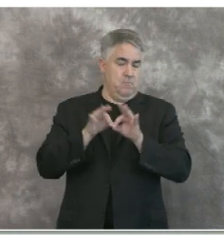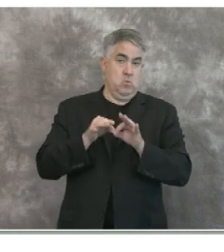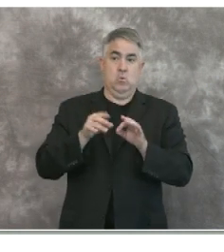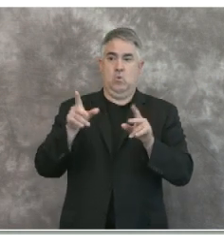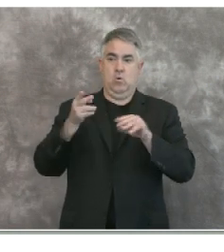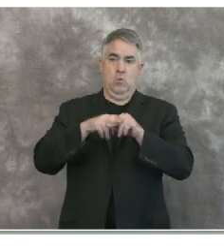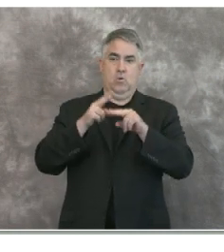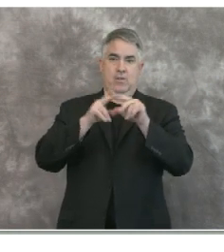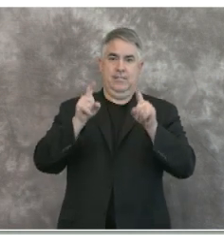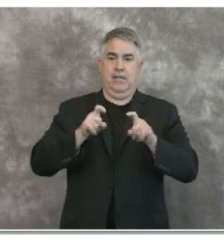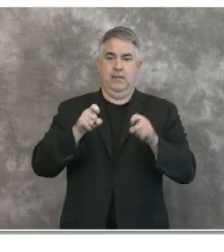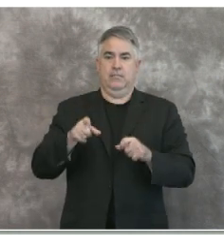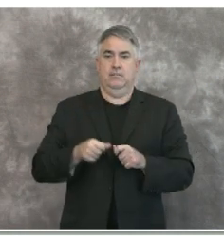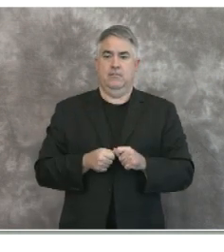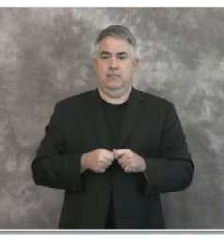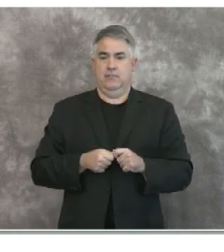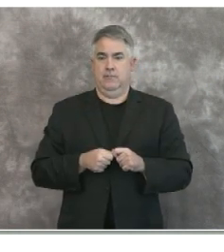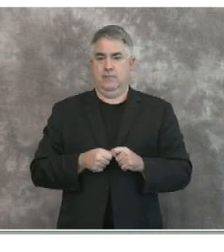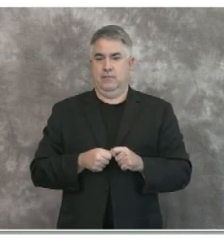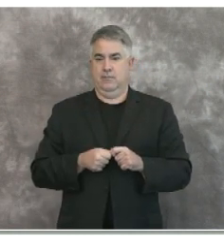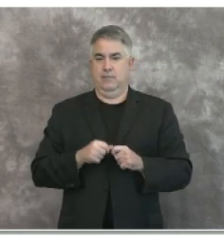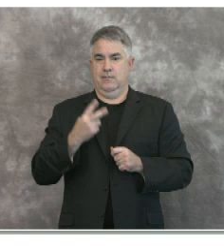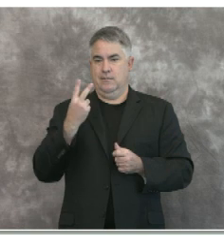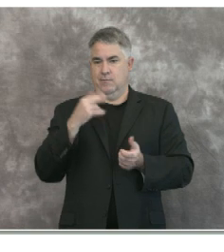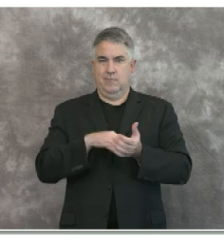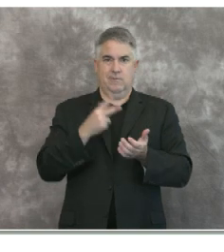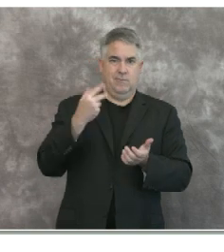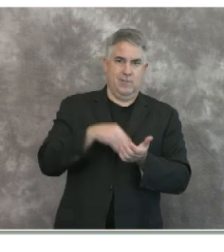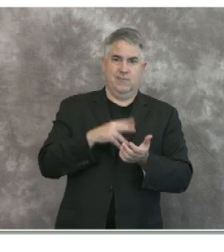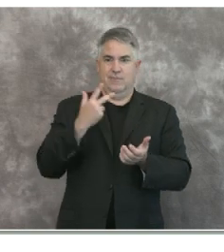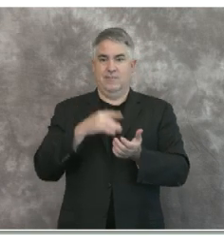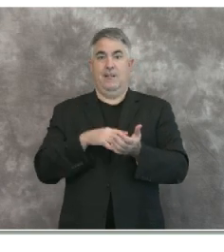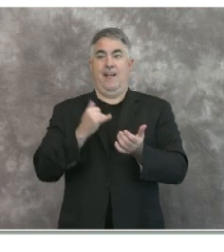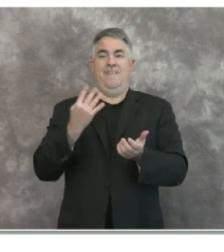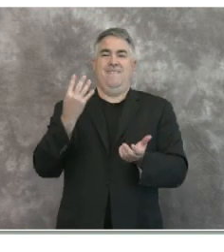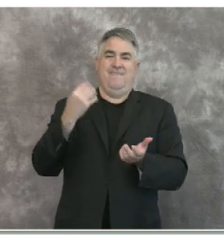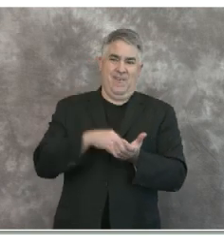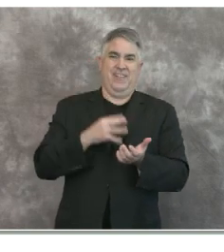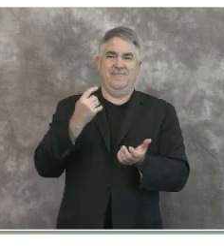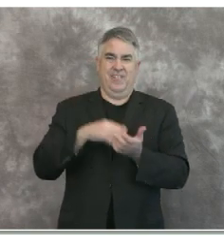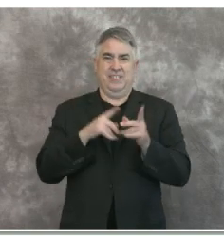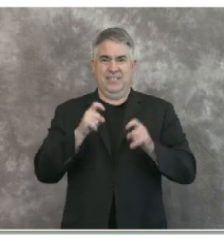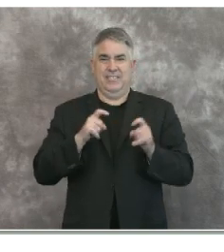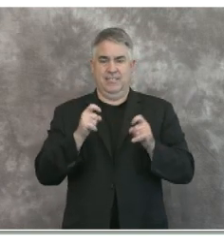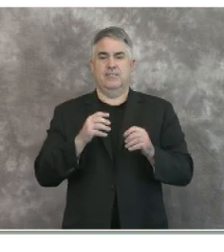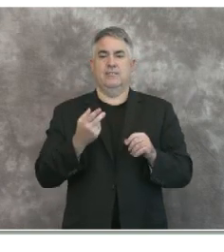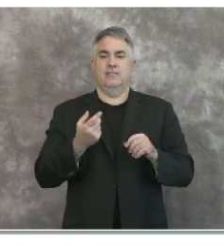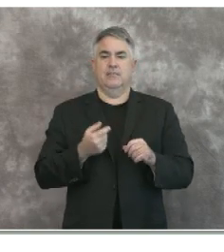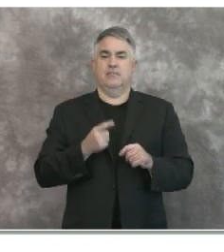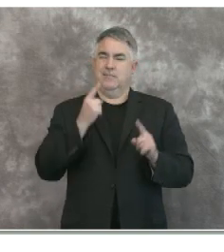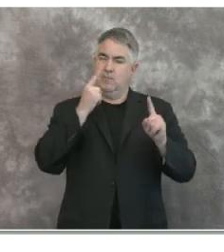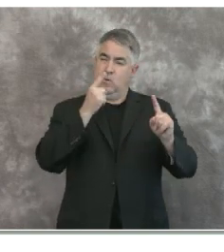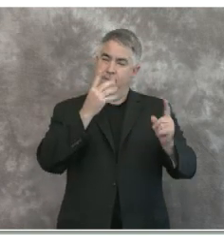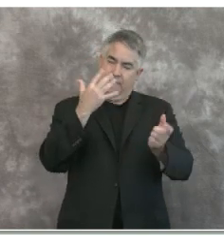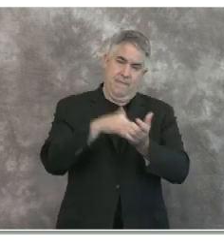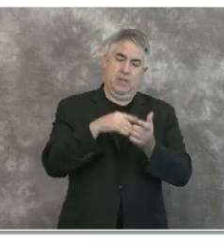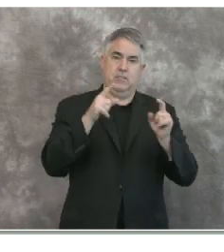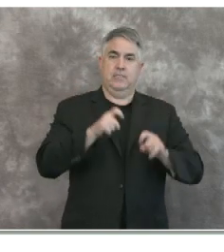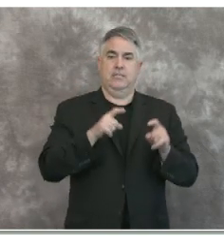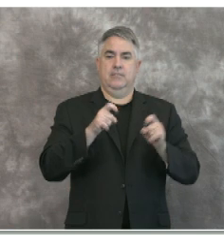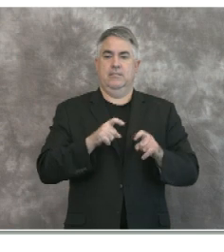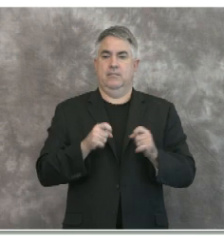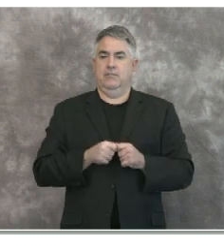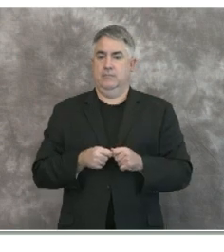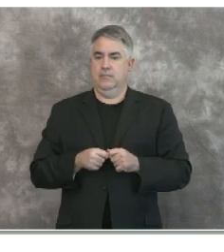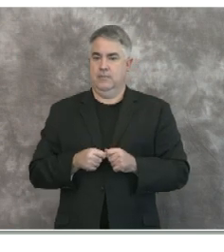that we've done from the range of 2,000, 3,000. Now we're in the range of 4,000. Our next step is to get to 5,000, which is our initial goal